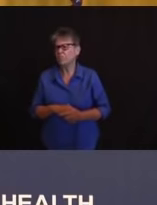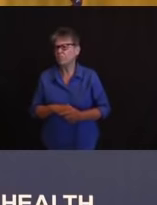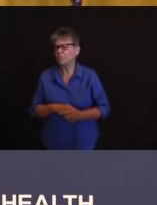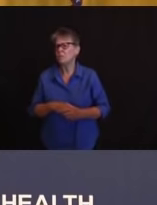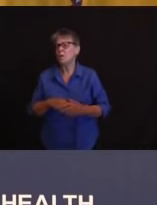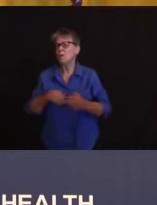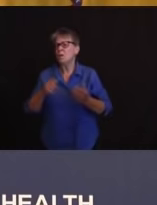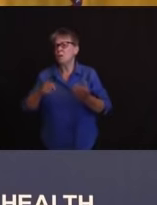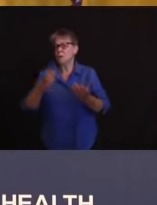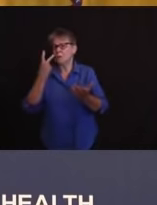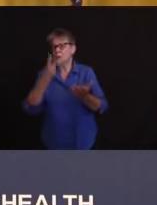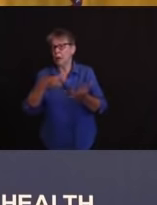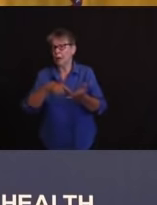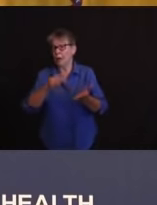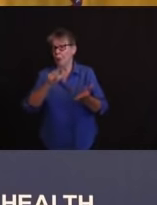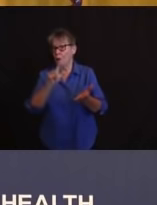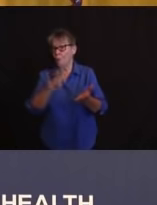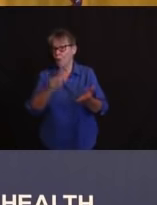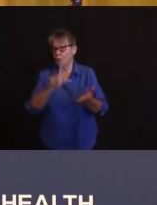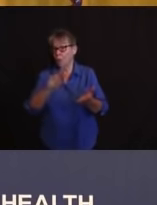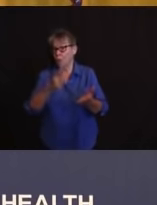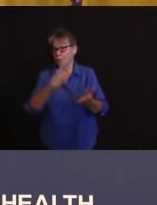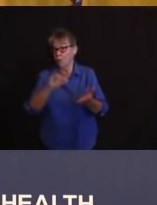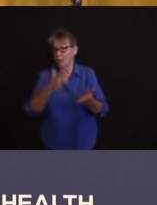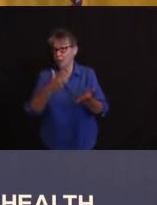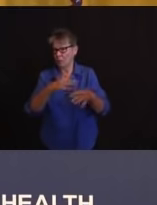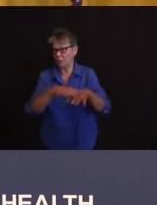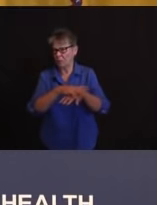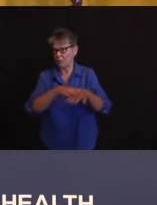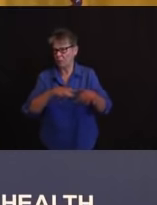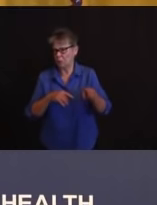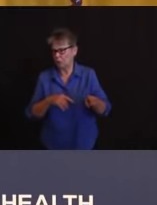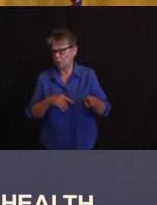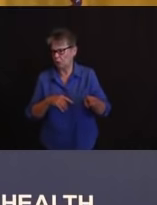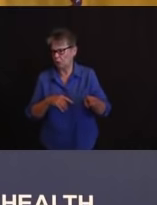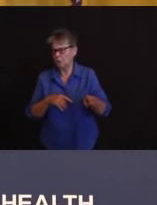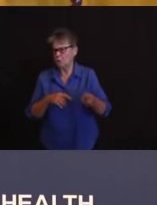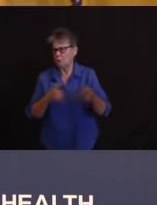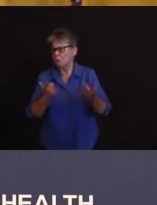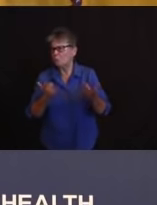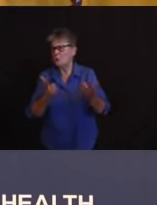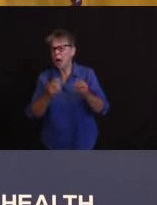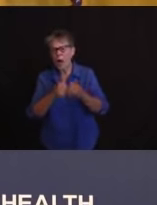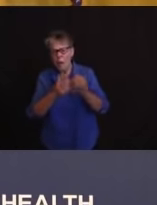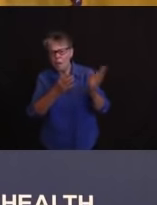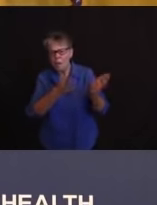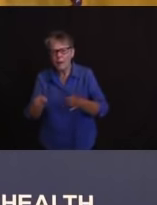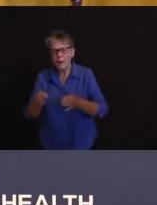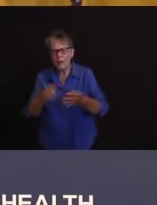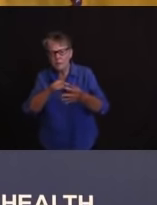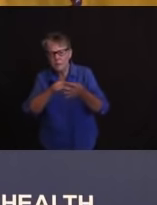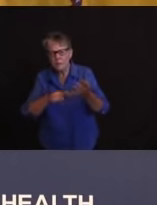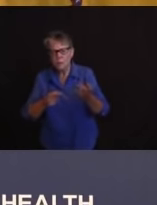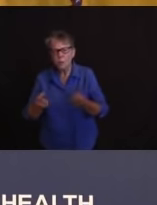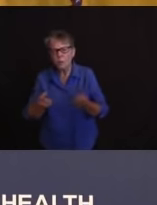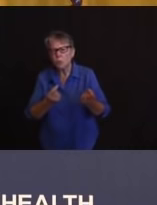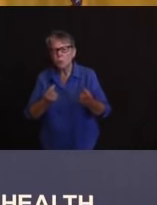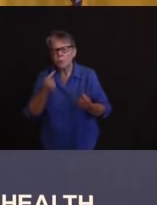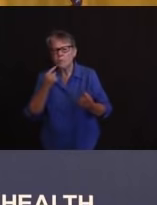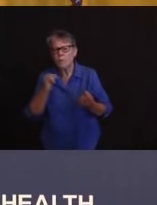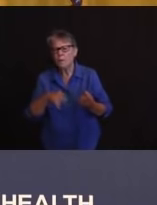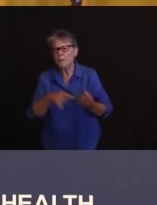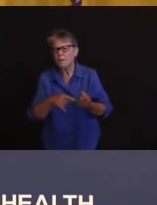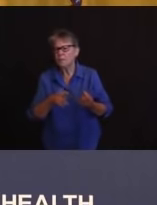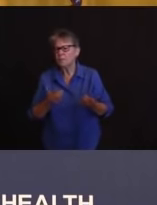with beach overcrowding as the summer heats up? What are their options? New York is requiring travelers to provide contact info when they come into the state,